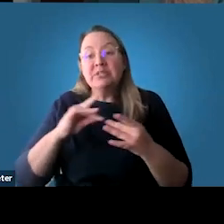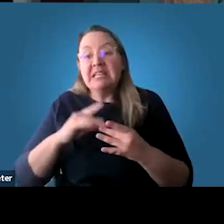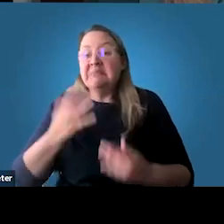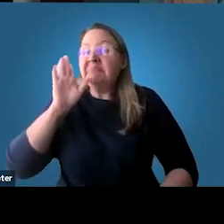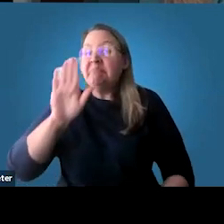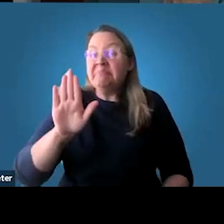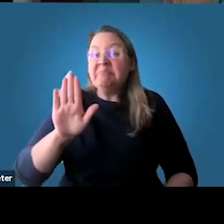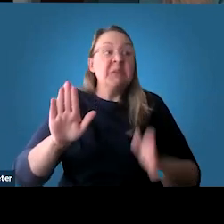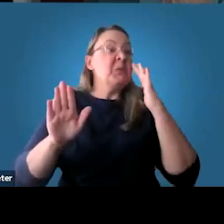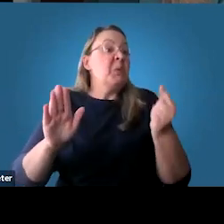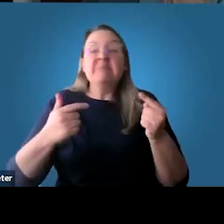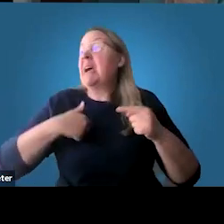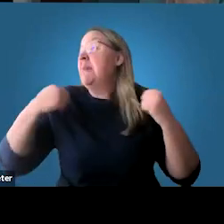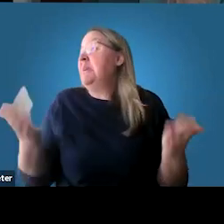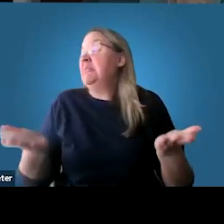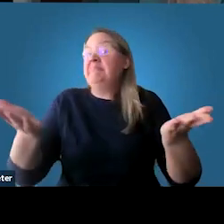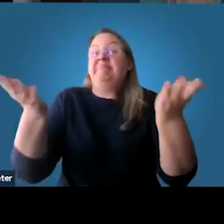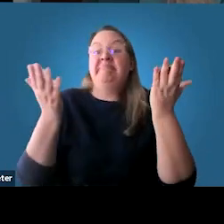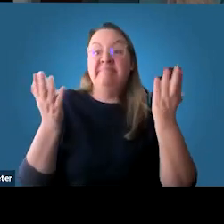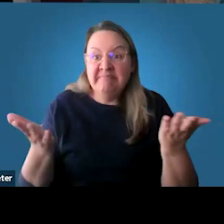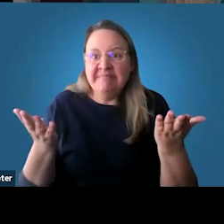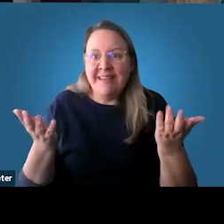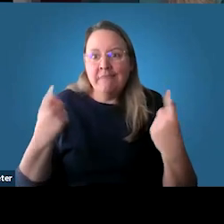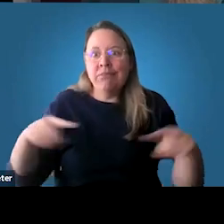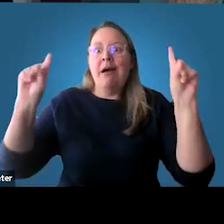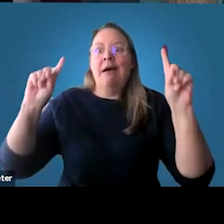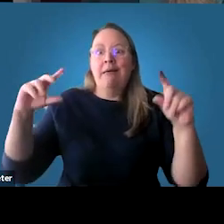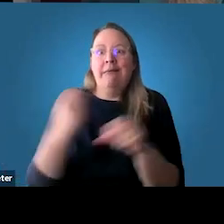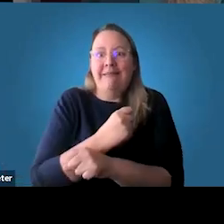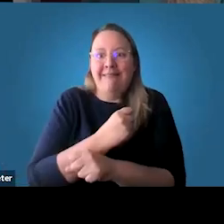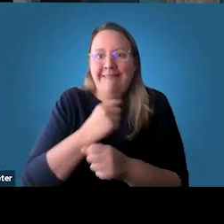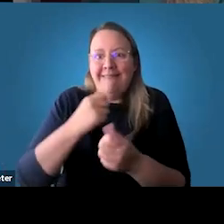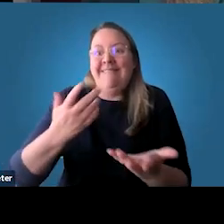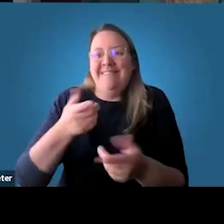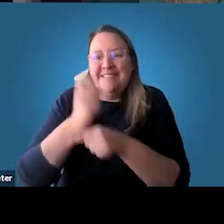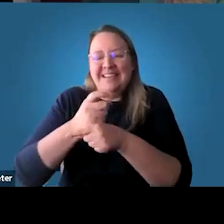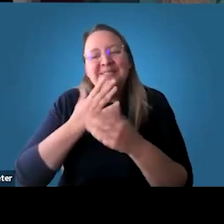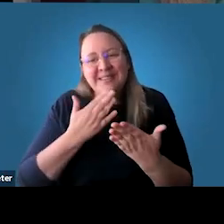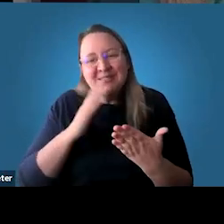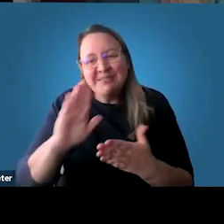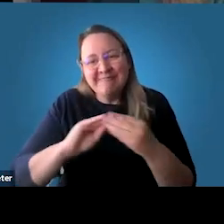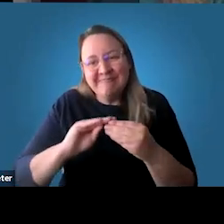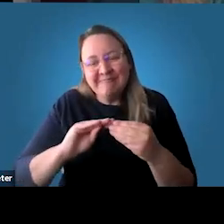I'm here, which is a victory in and of itself. So thank you, everyone, for that.